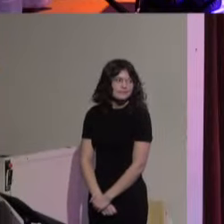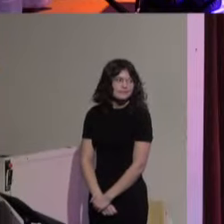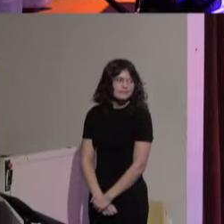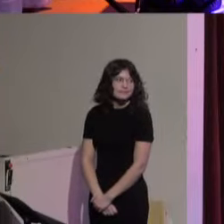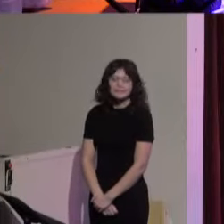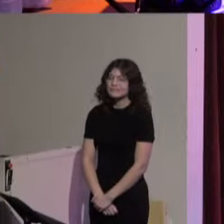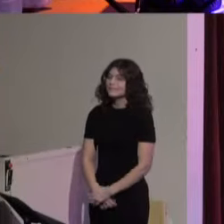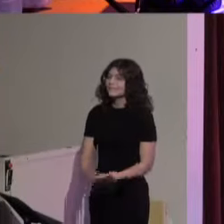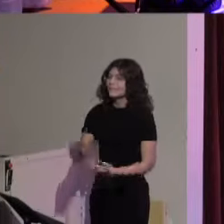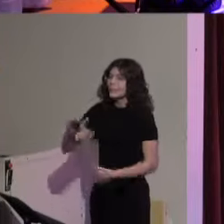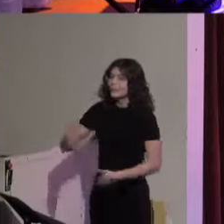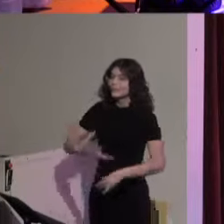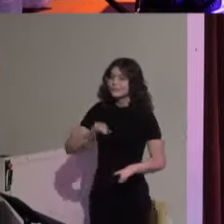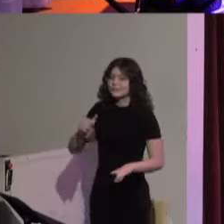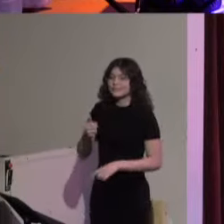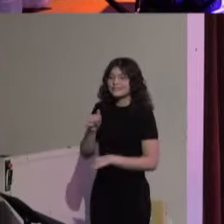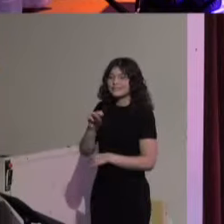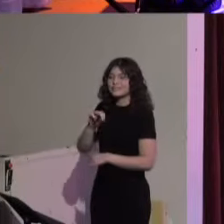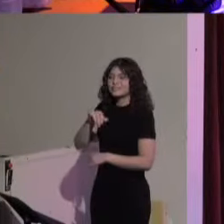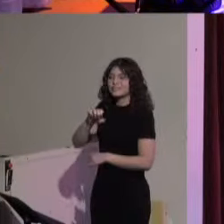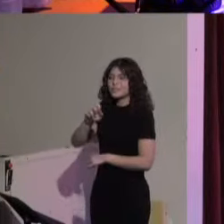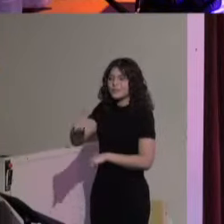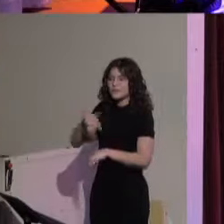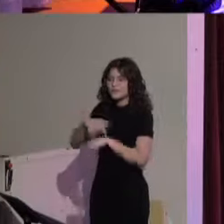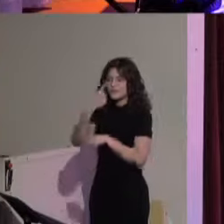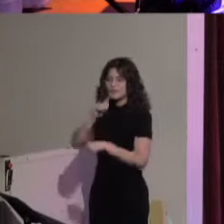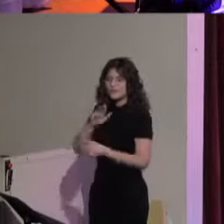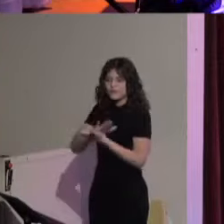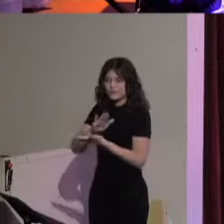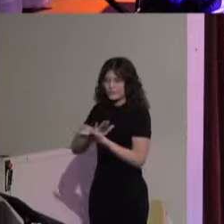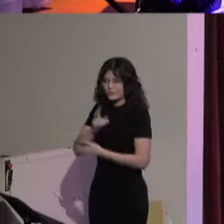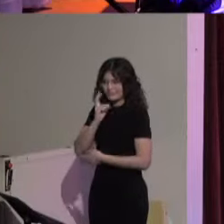Oh, allow me to introduce Jamie Lugo, our principal at the School for the Blind.